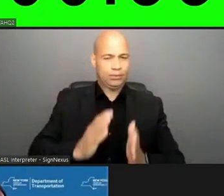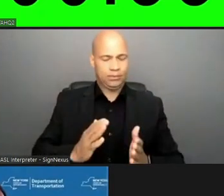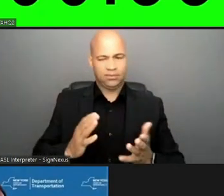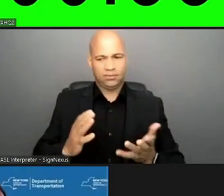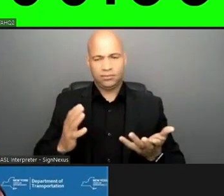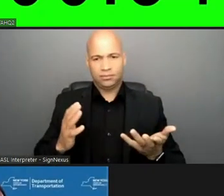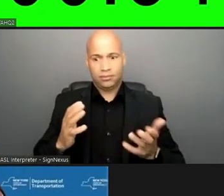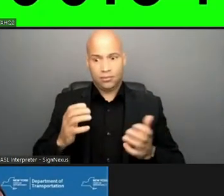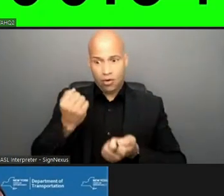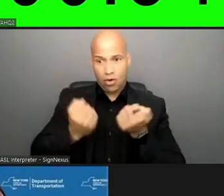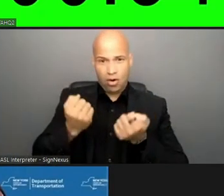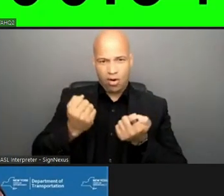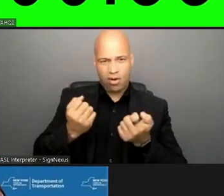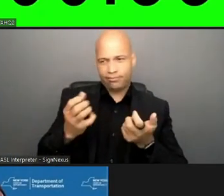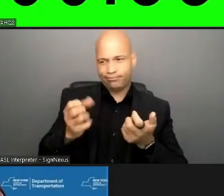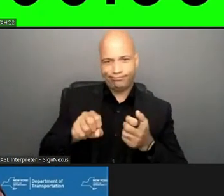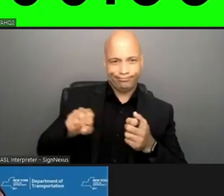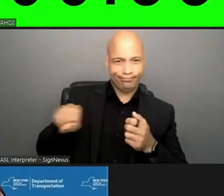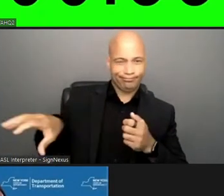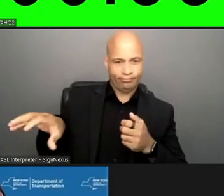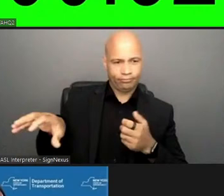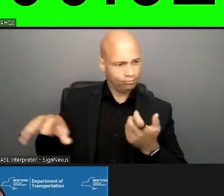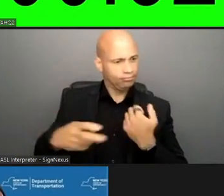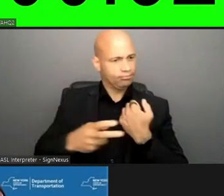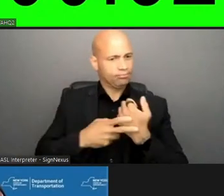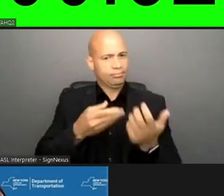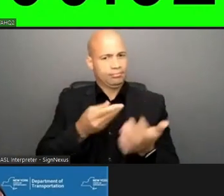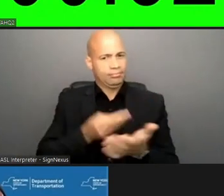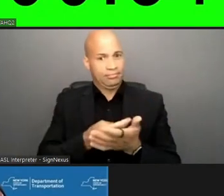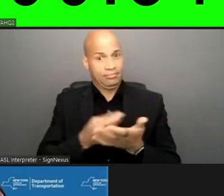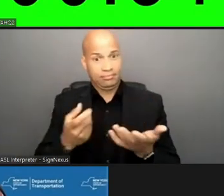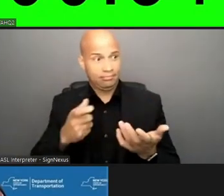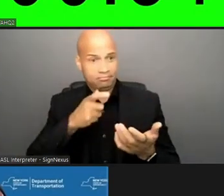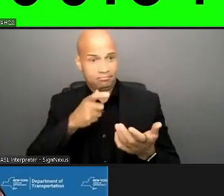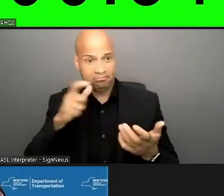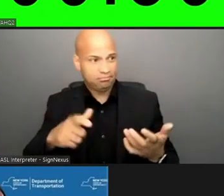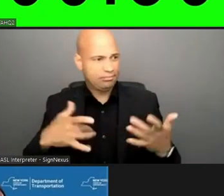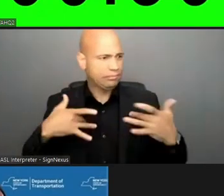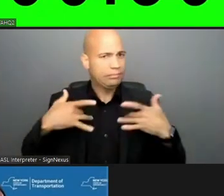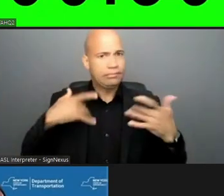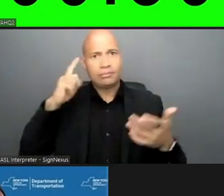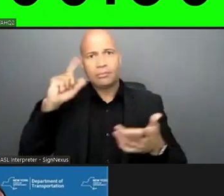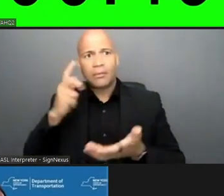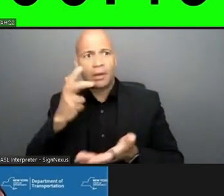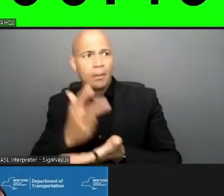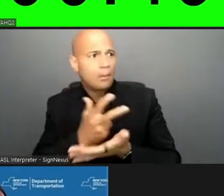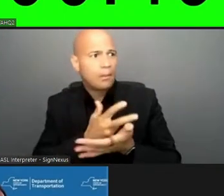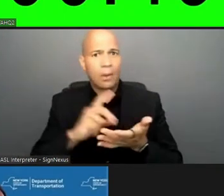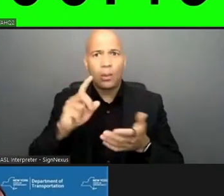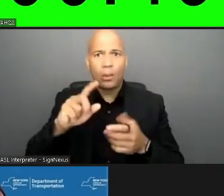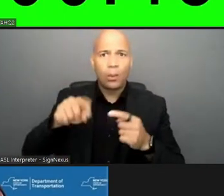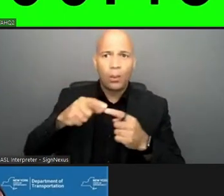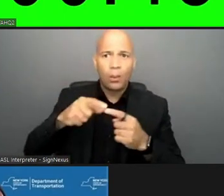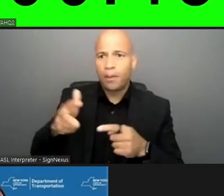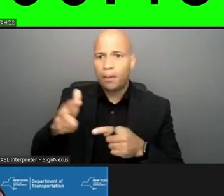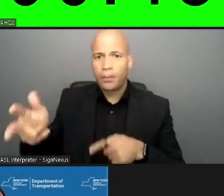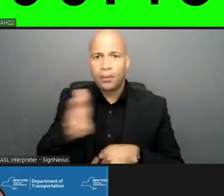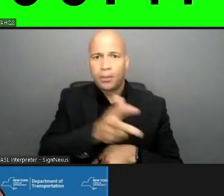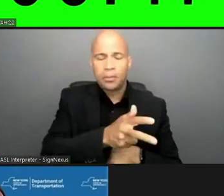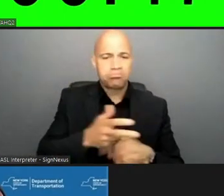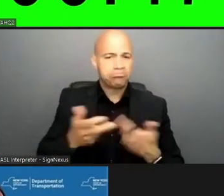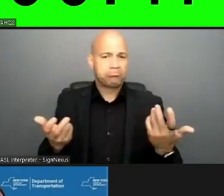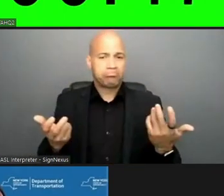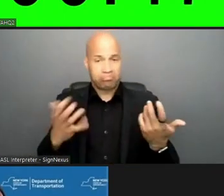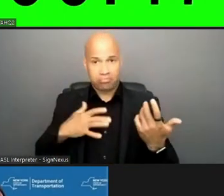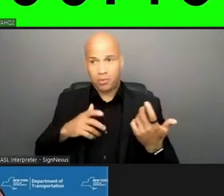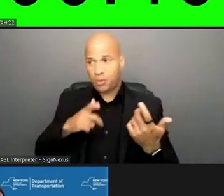when I got rid of my car I saved money and now I never have to worry about where I'm going to park and when I need to move the car my neighbors benefit